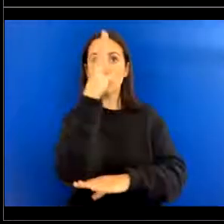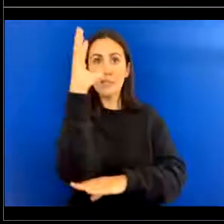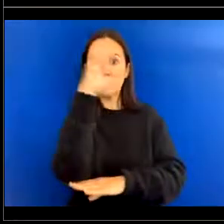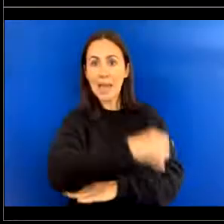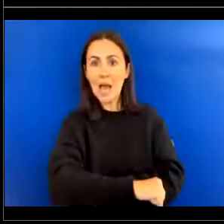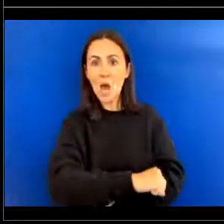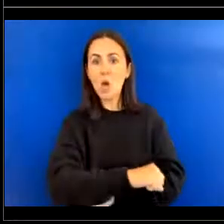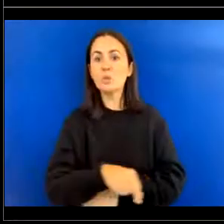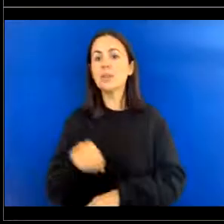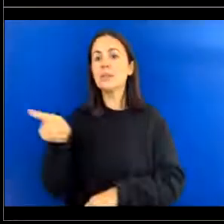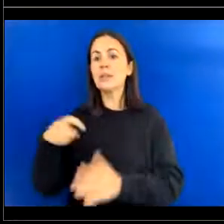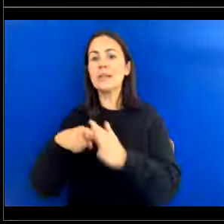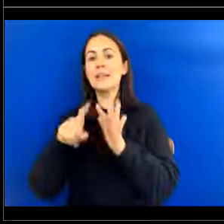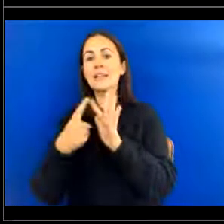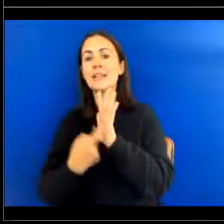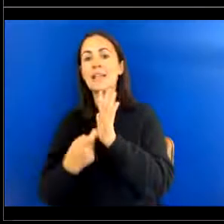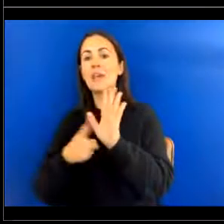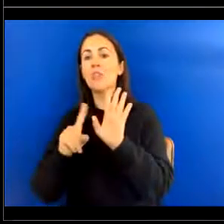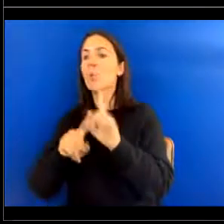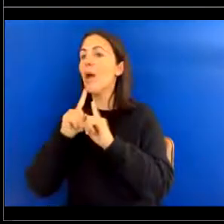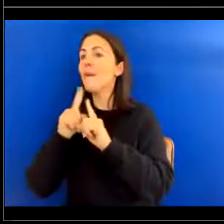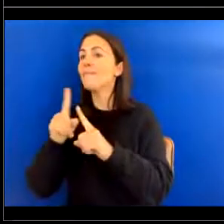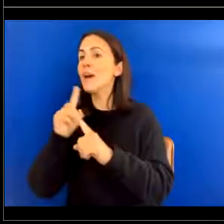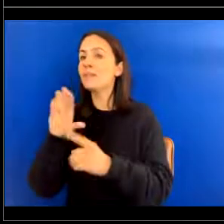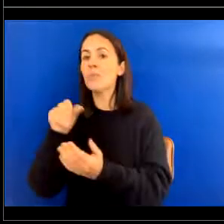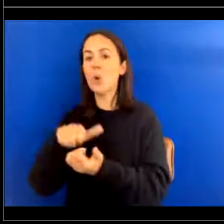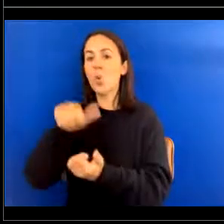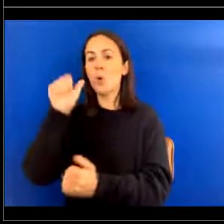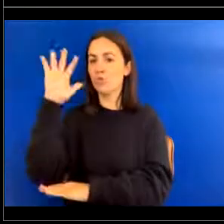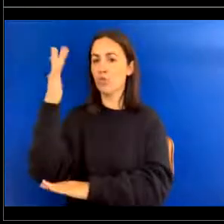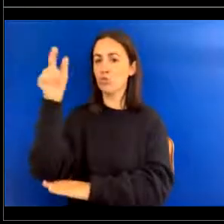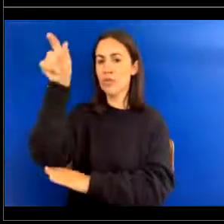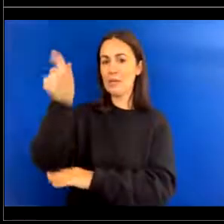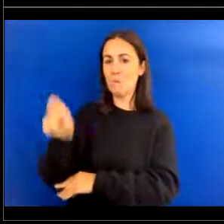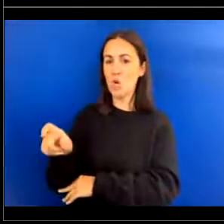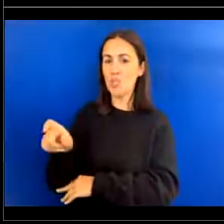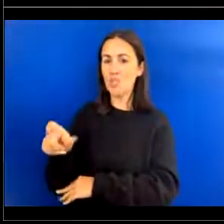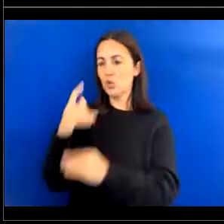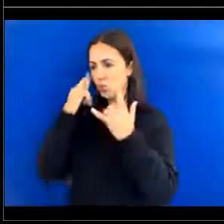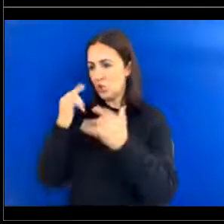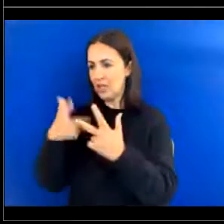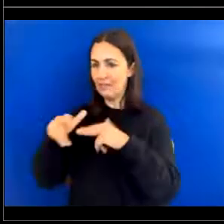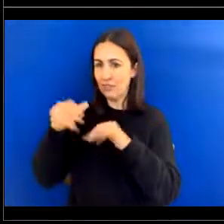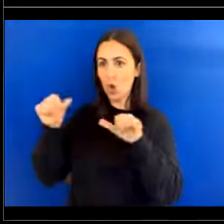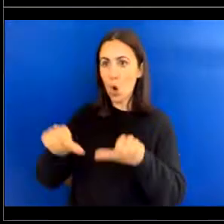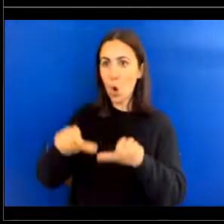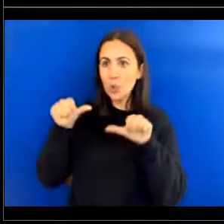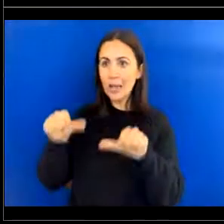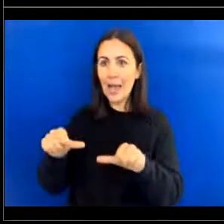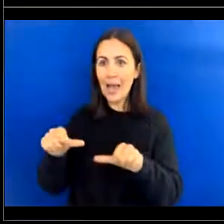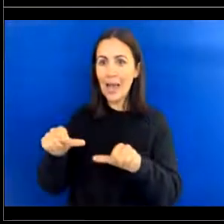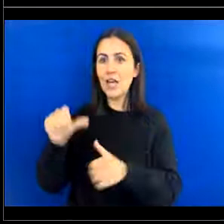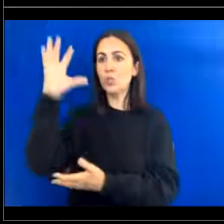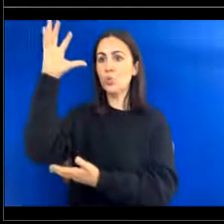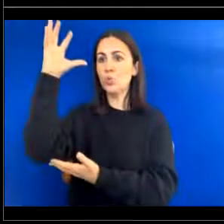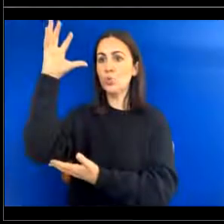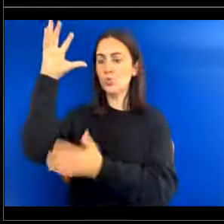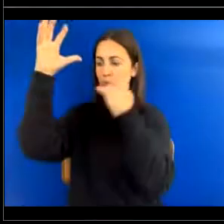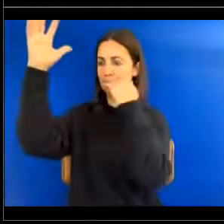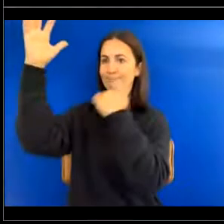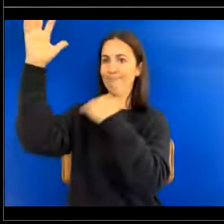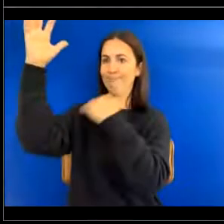tree specialist and have the tree removed if they said it would cause damage. And they agreed to share the costs of removing the tree